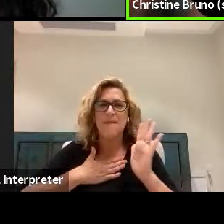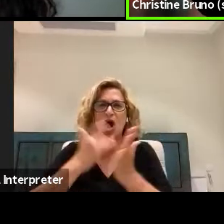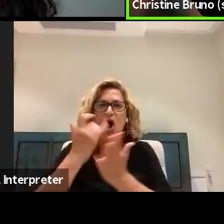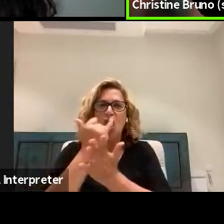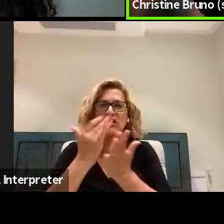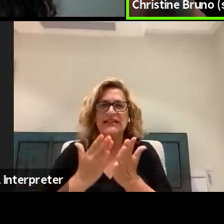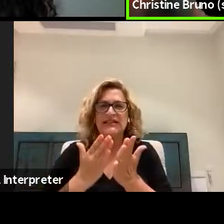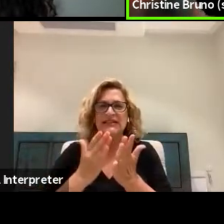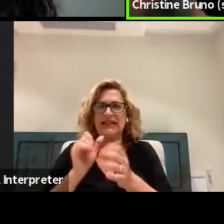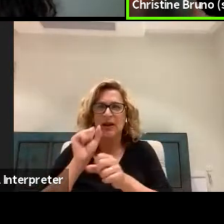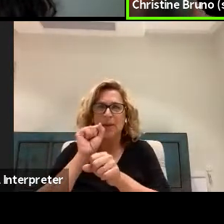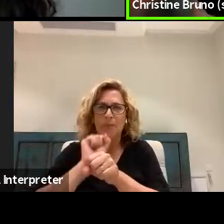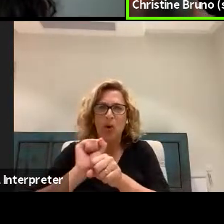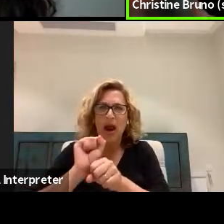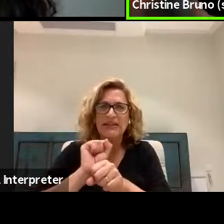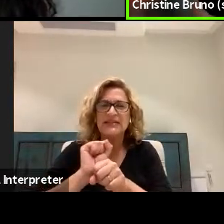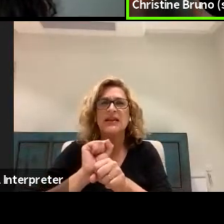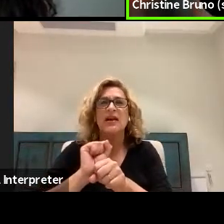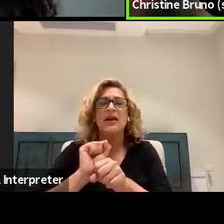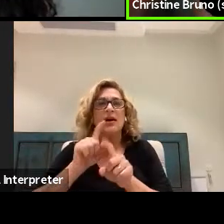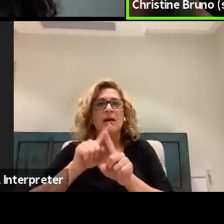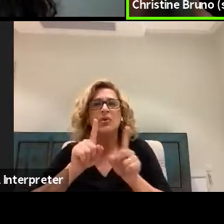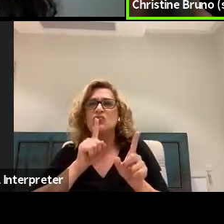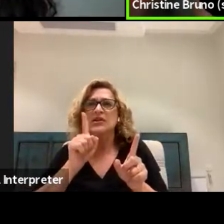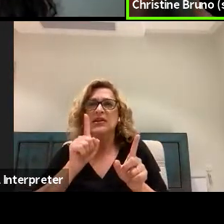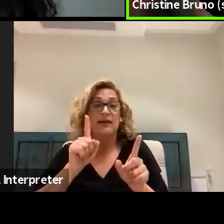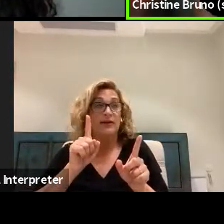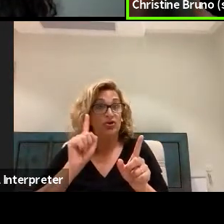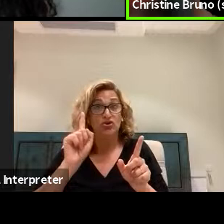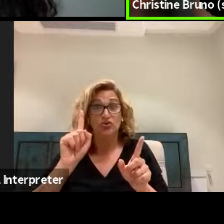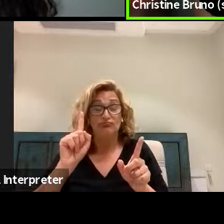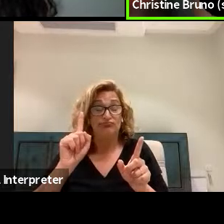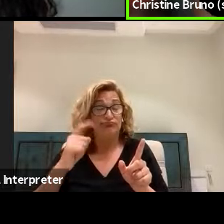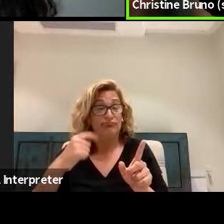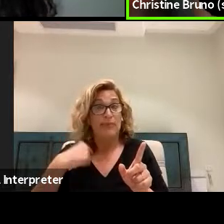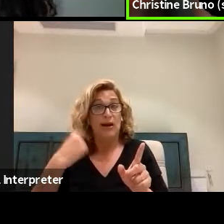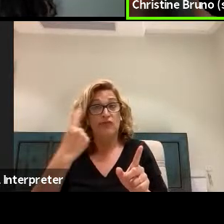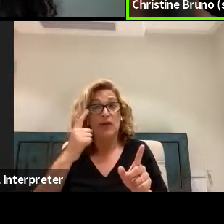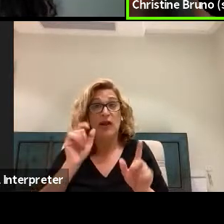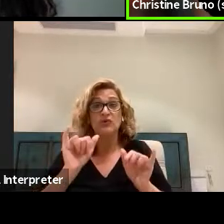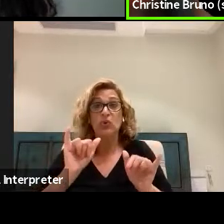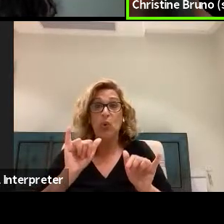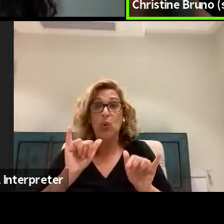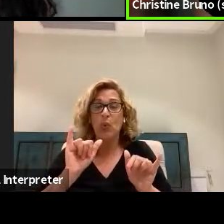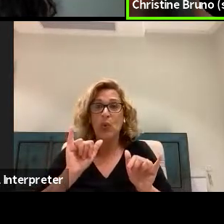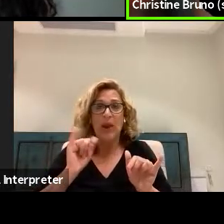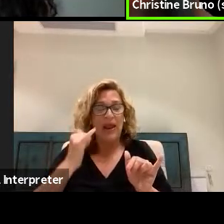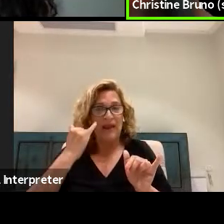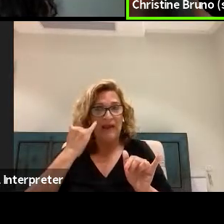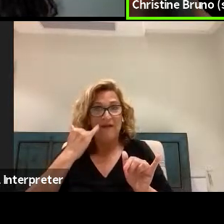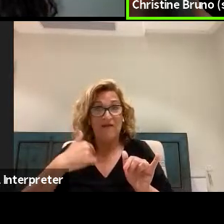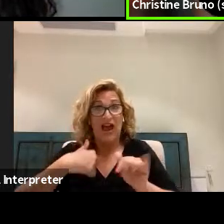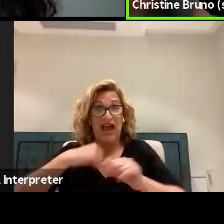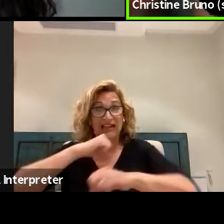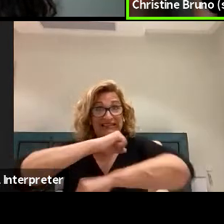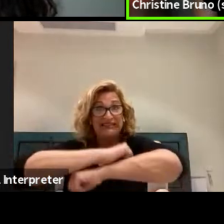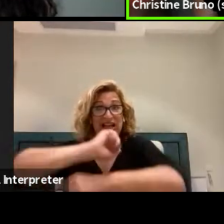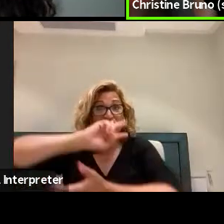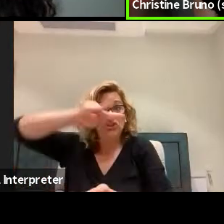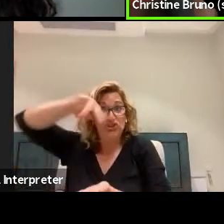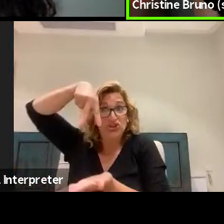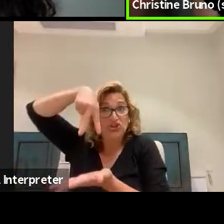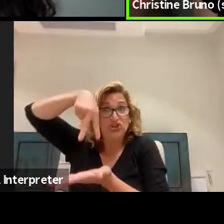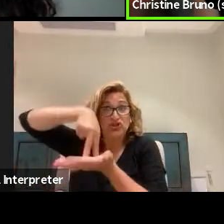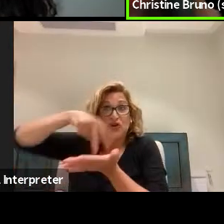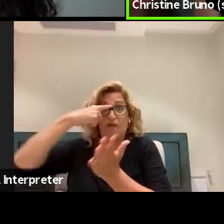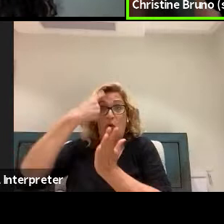I realized, like, just the sheer nature of me, if I stood on a stage for an hour,